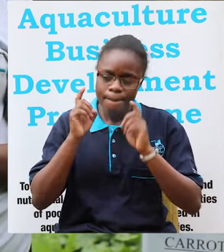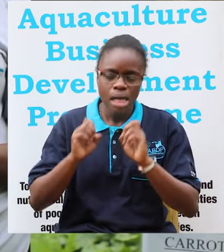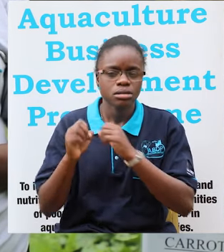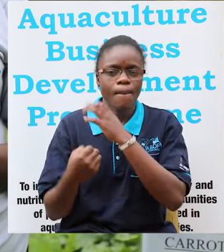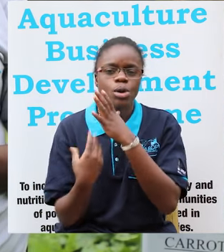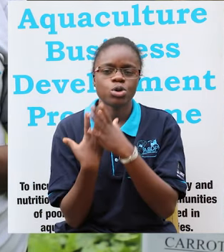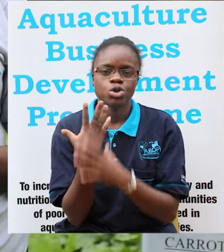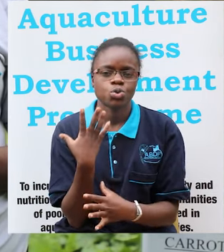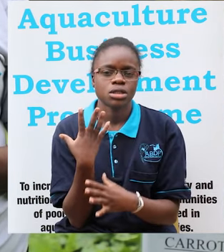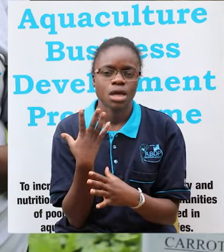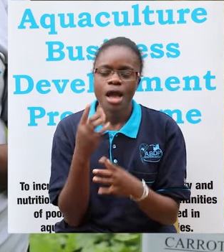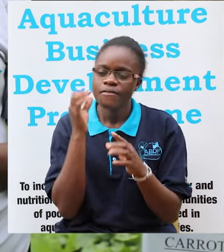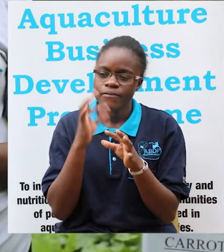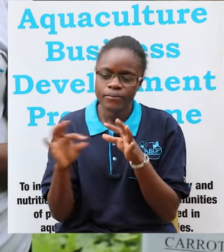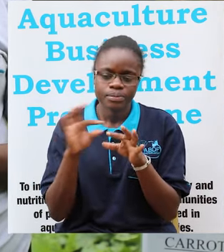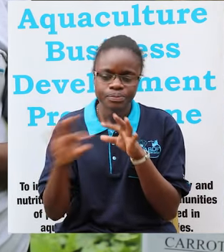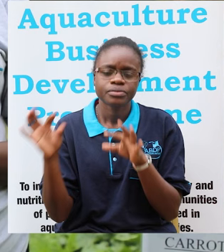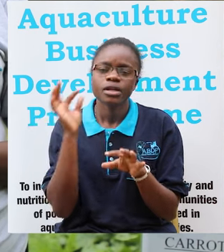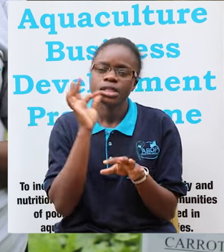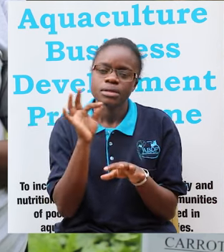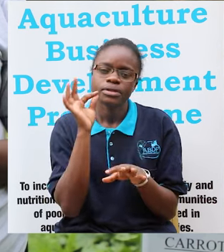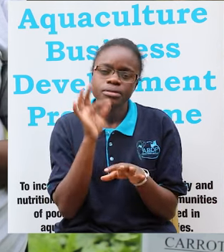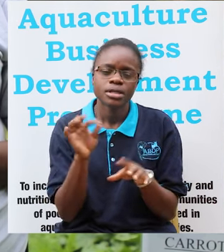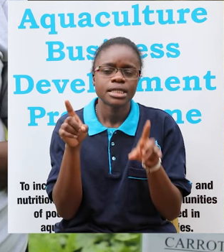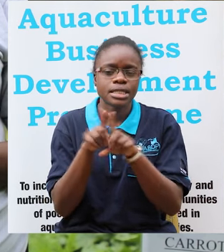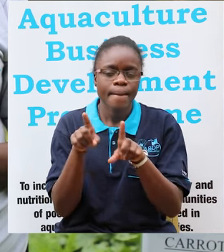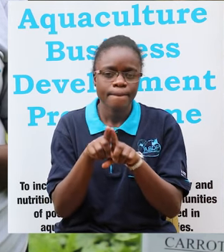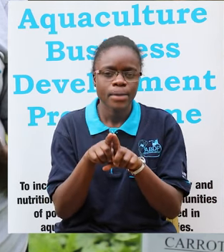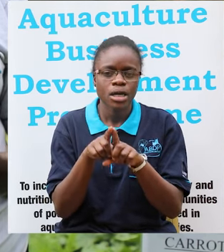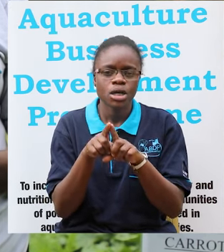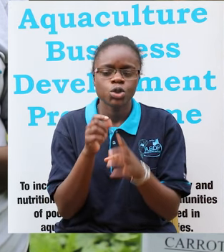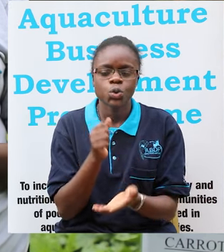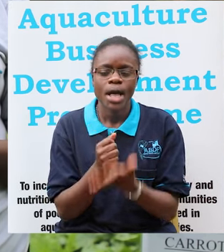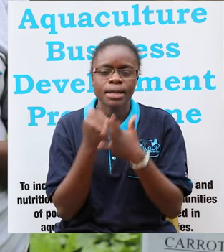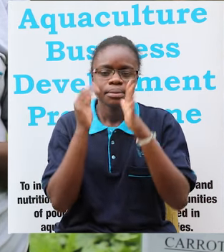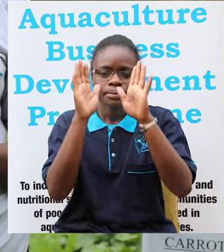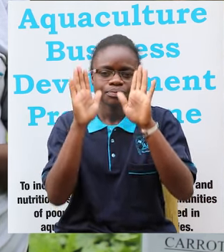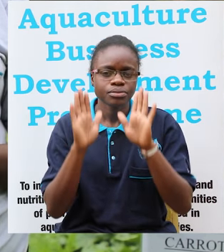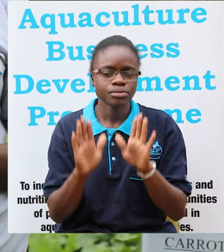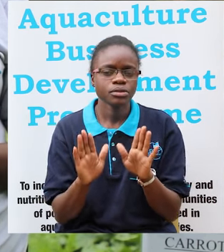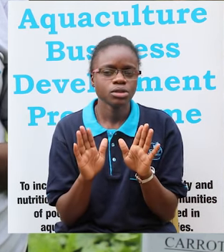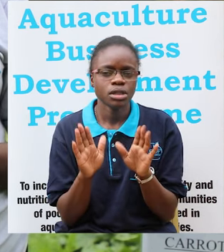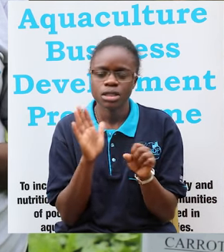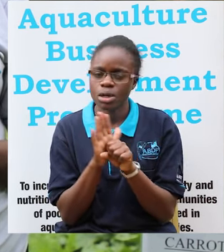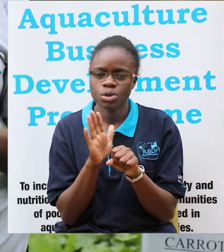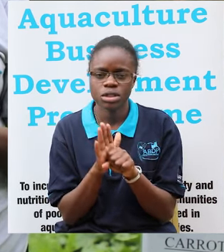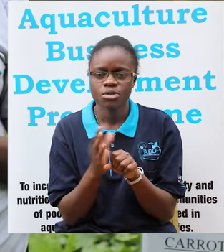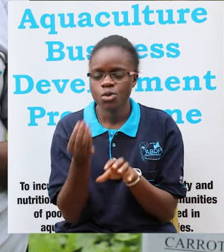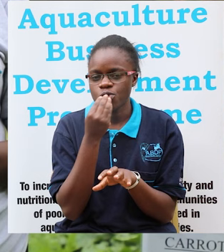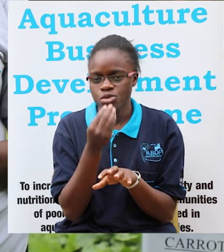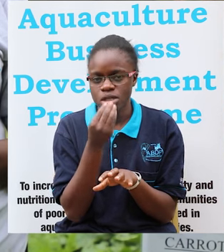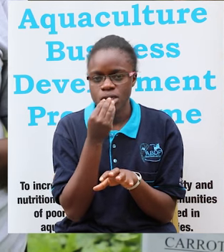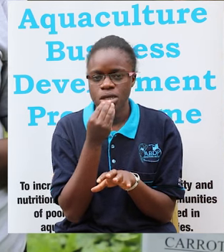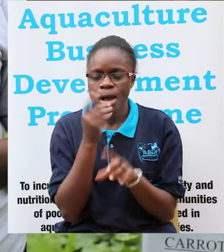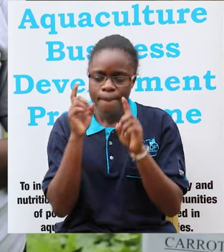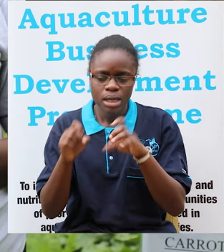let's produce the fruits and vegetables that we consume for dietary diversity of our